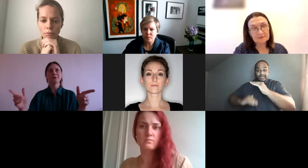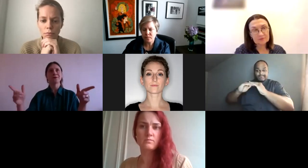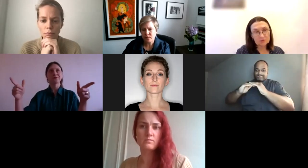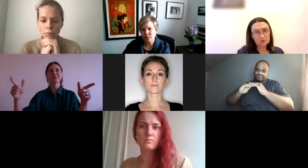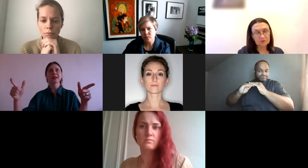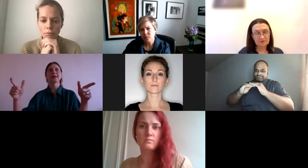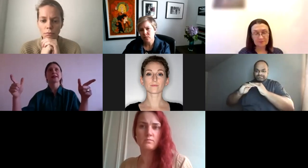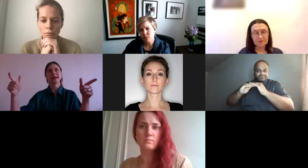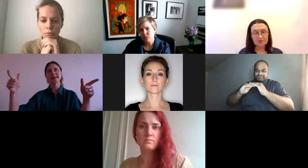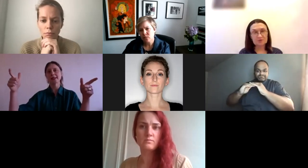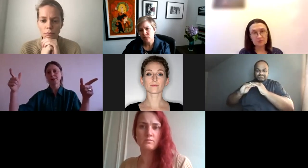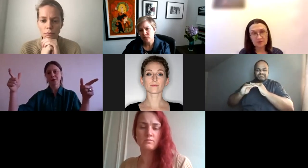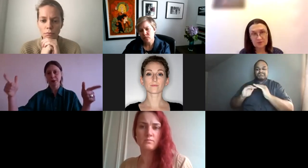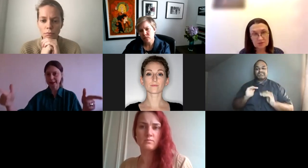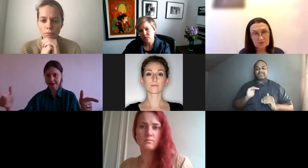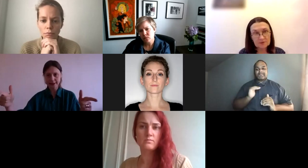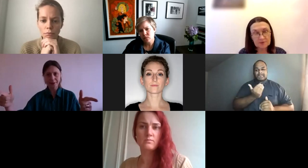our state